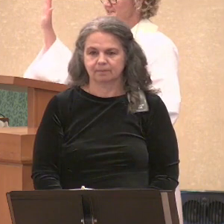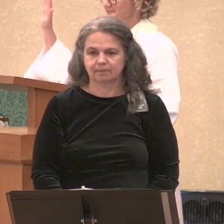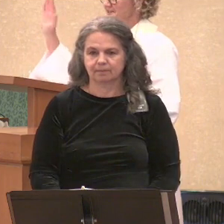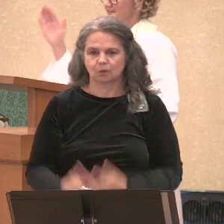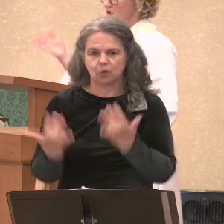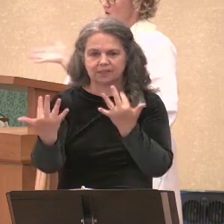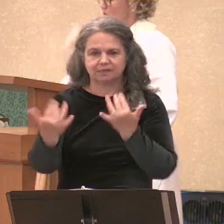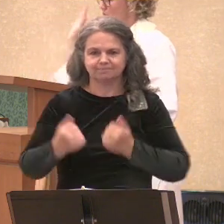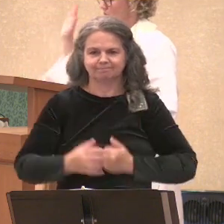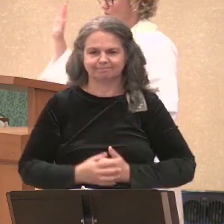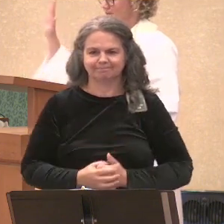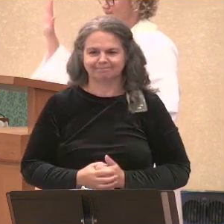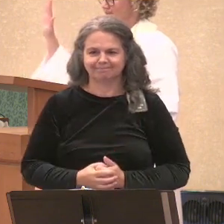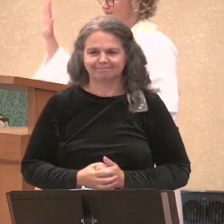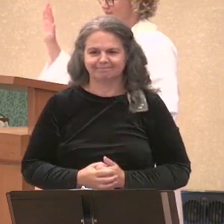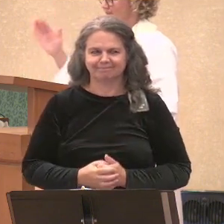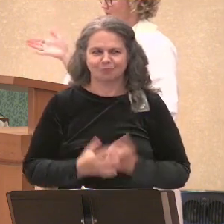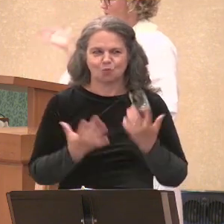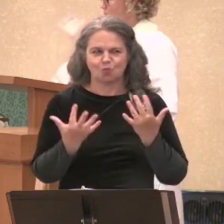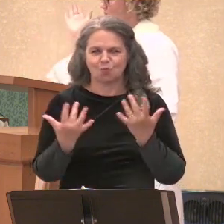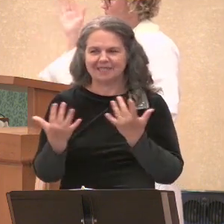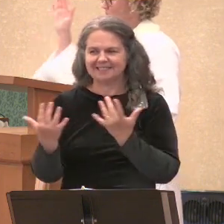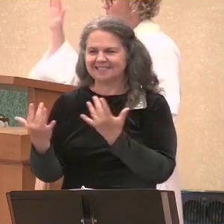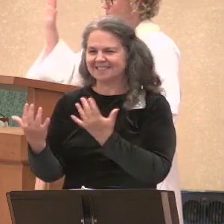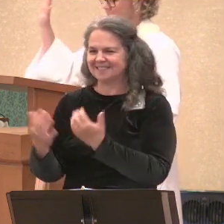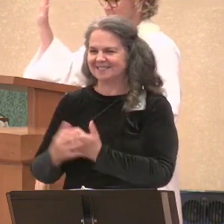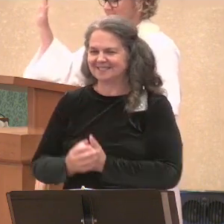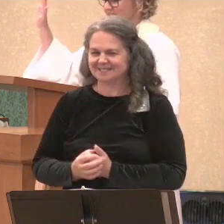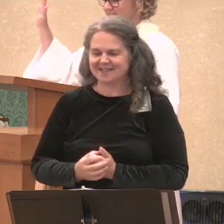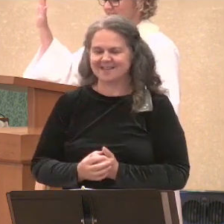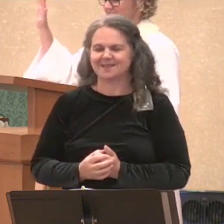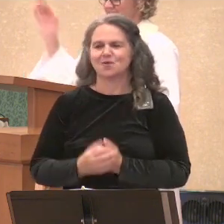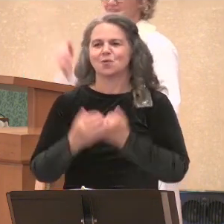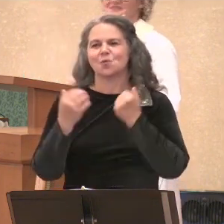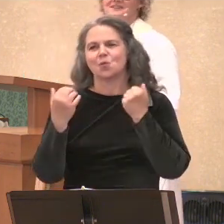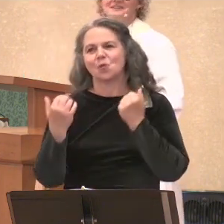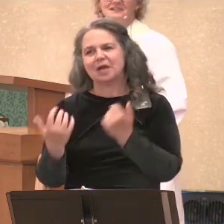Wait. Wait. Wait.